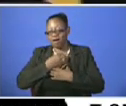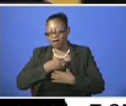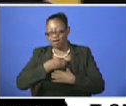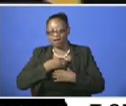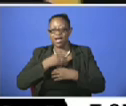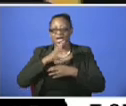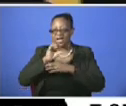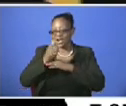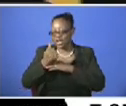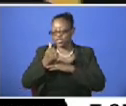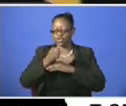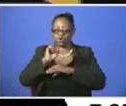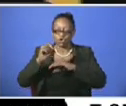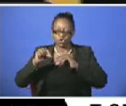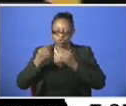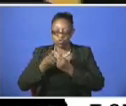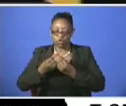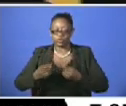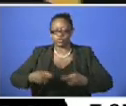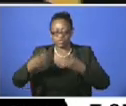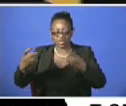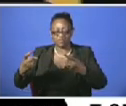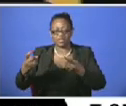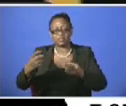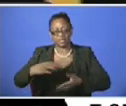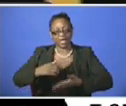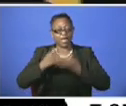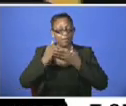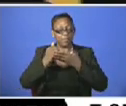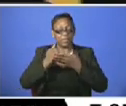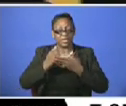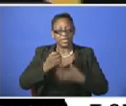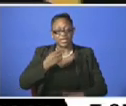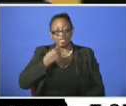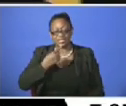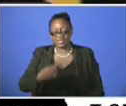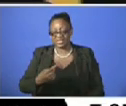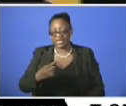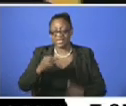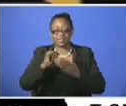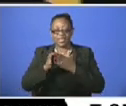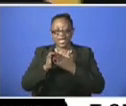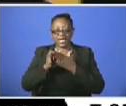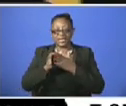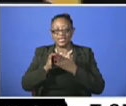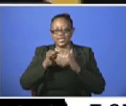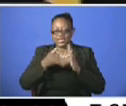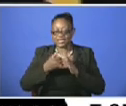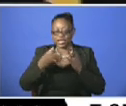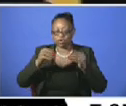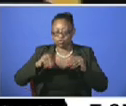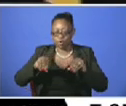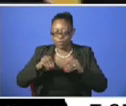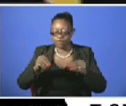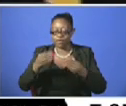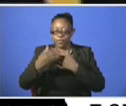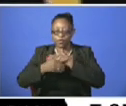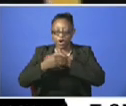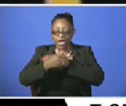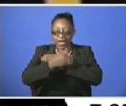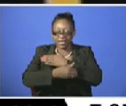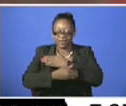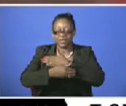groups that have been donating to the misfortunate of the island, are like a microscopic crumb of bread in the ravenous mouth